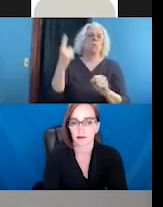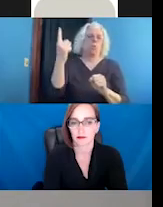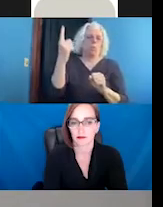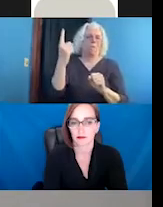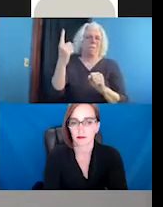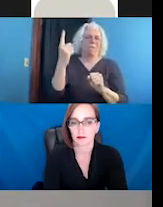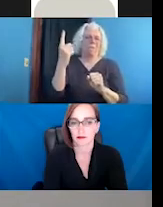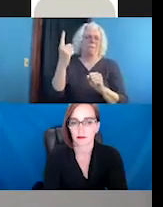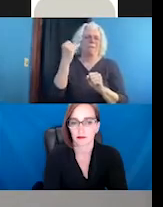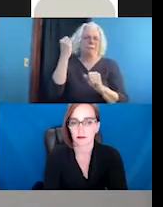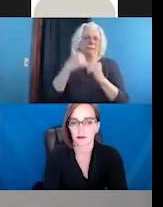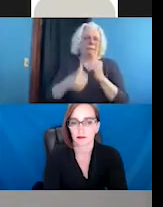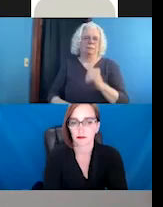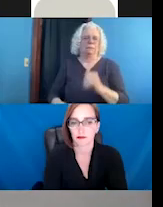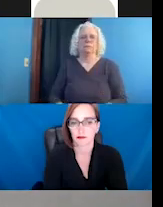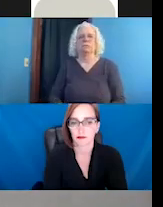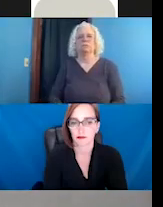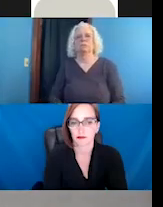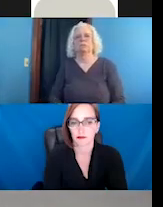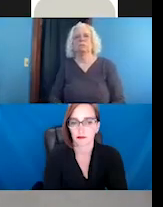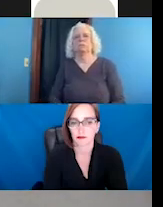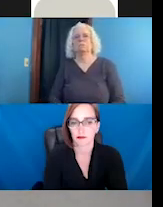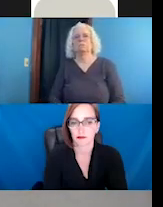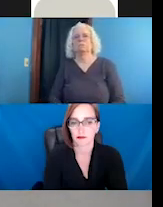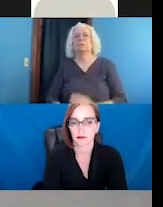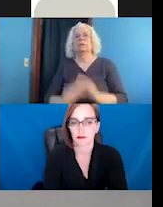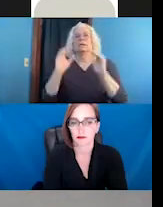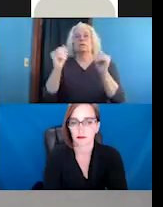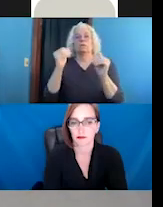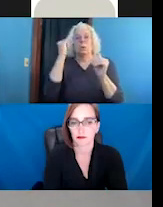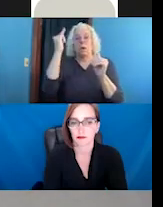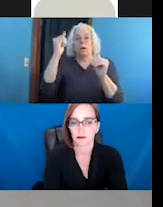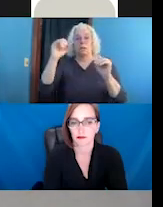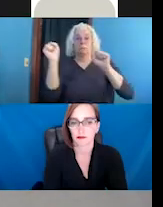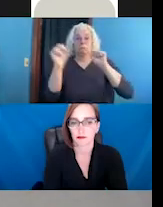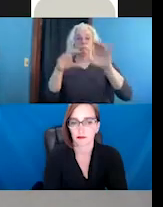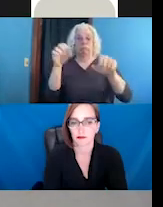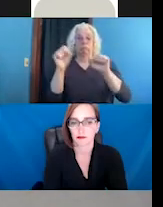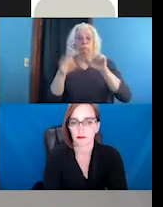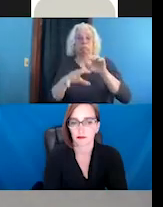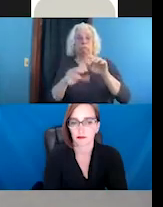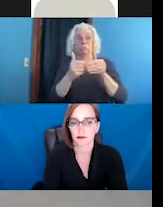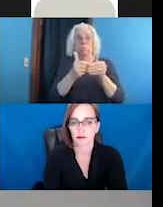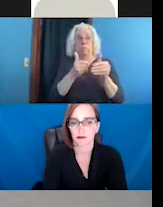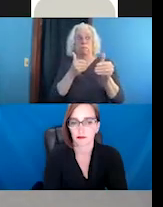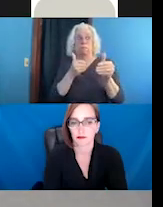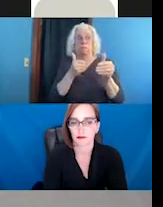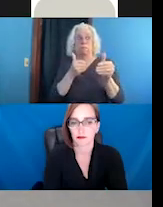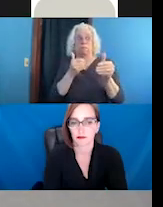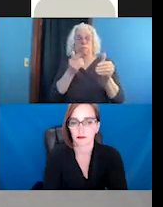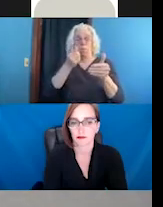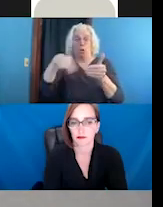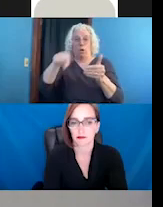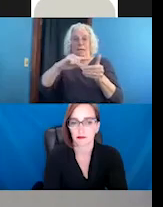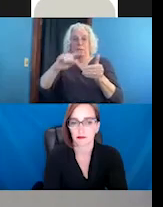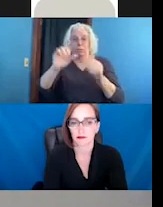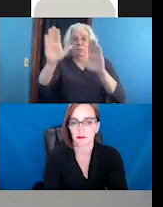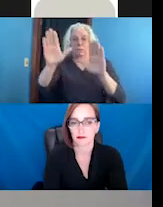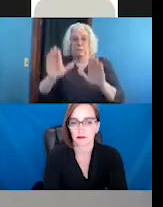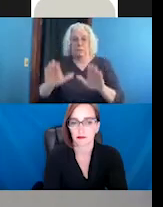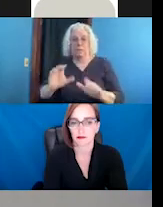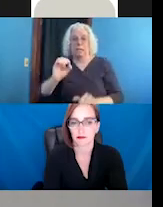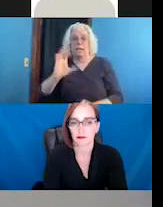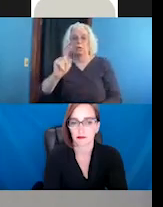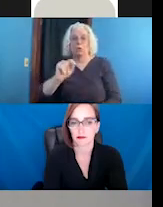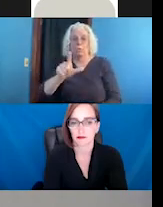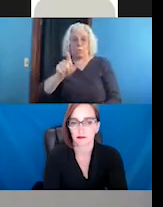that's coming. We want to have those ideas back to the staff by next Sunday, October 24th. We'll turn those around